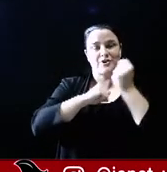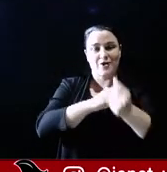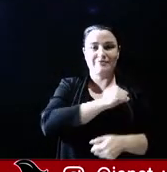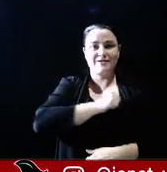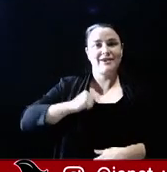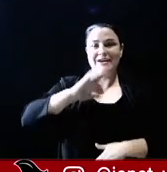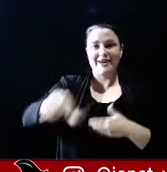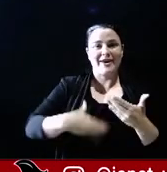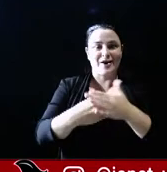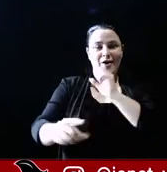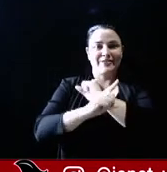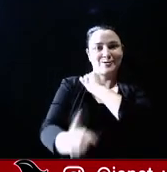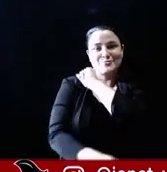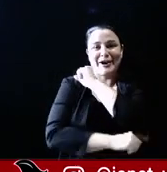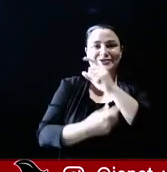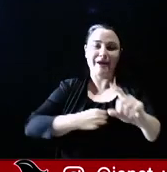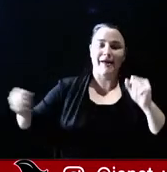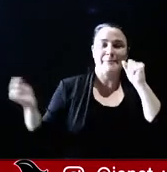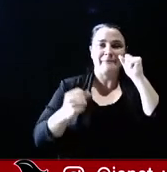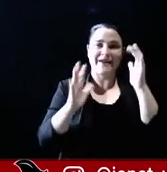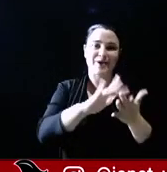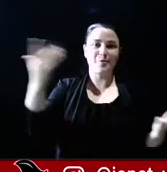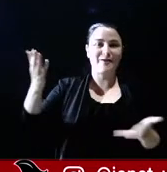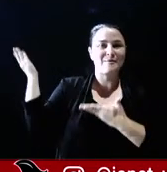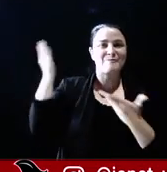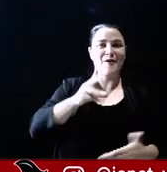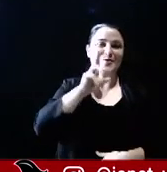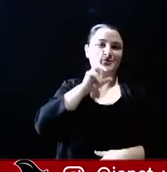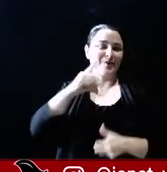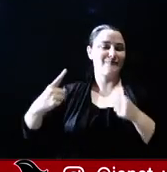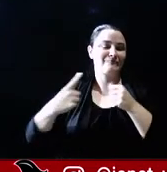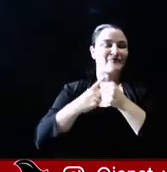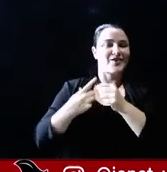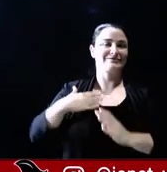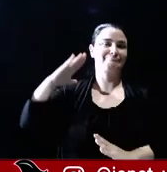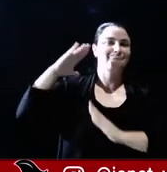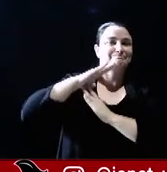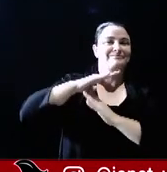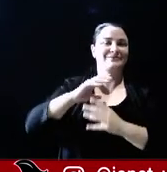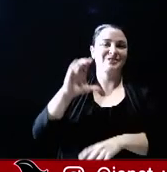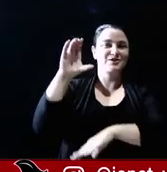can banging glory, brought Houston its first major sports championship in over a decade.